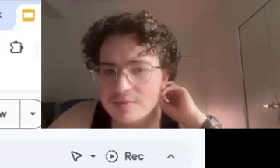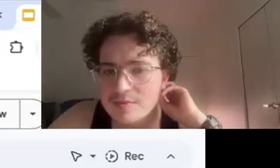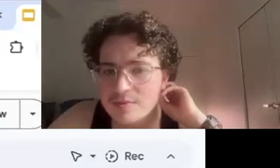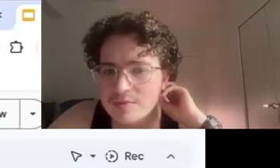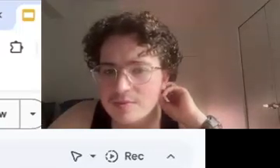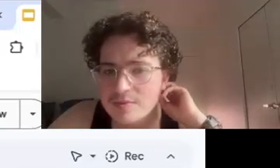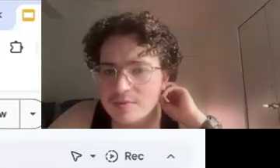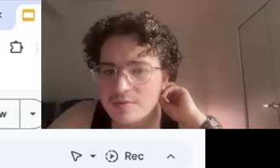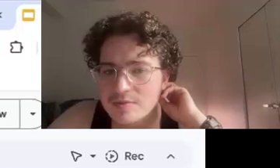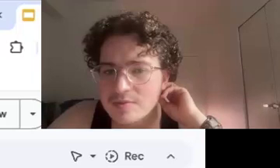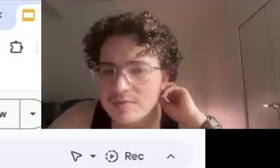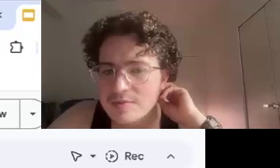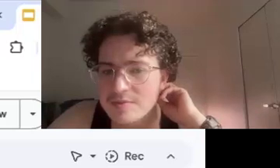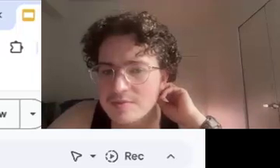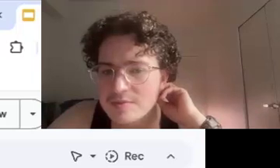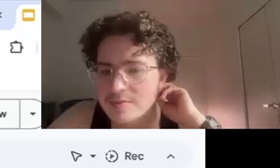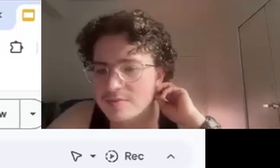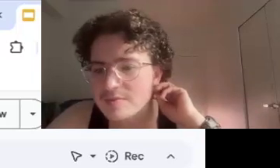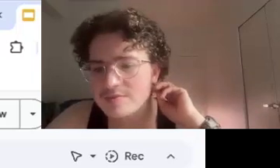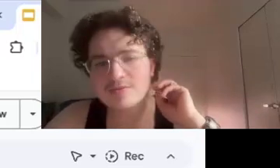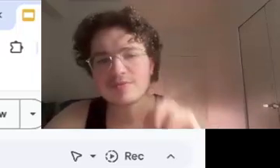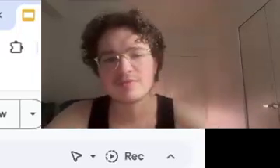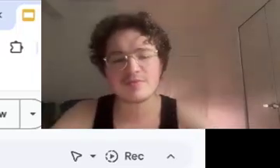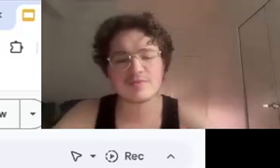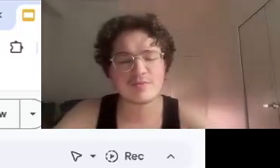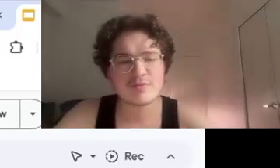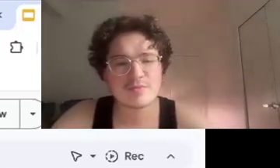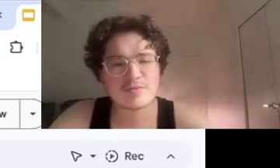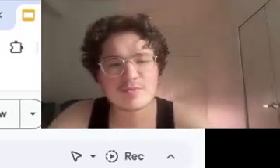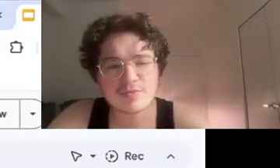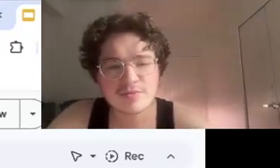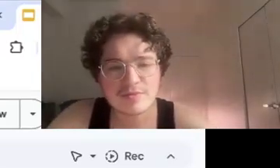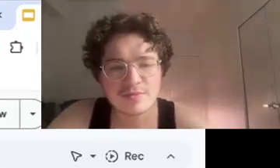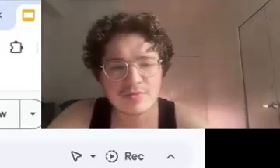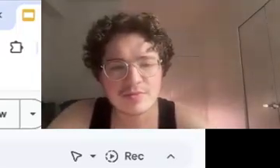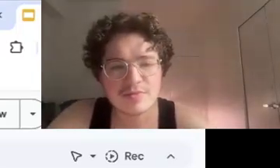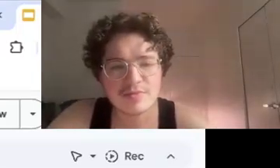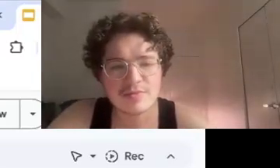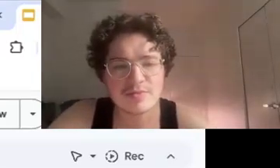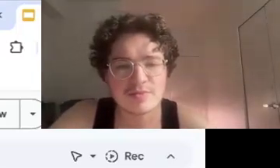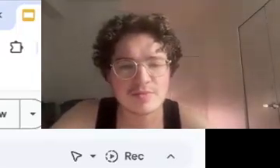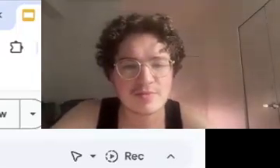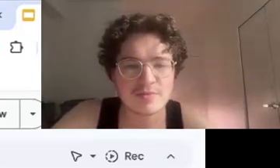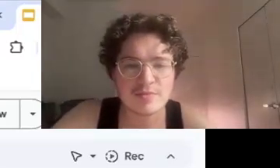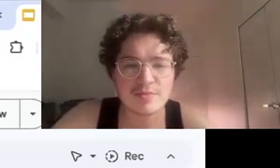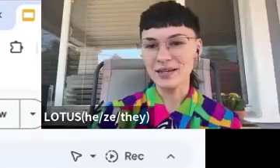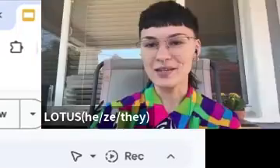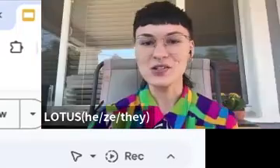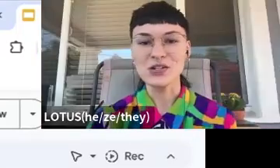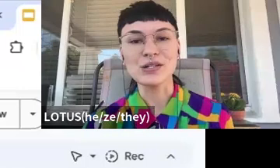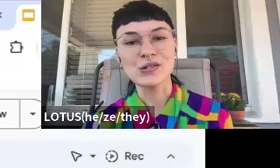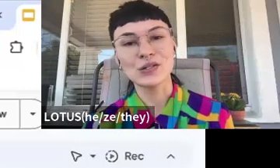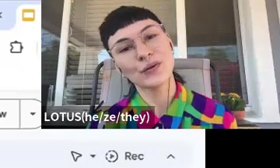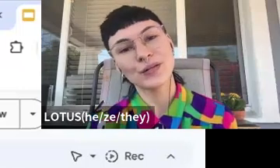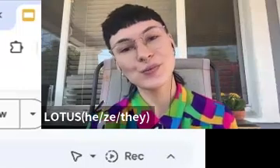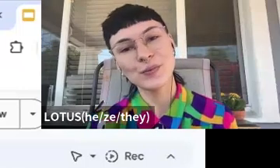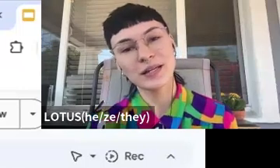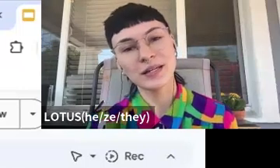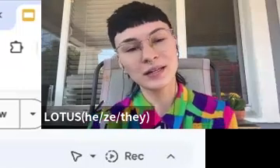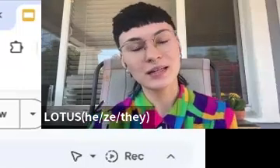further research questions. I'm very curious about the outcomes of the 1953 law that called